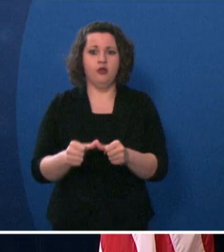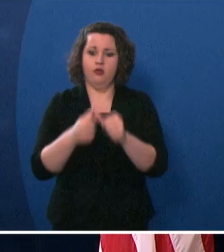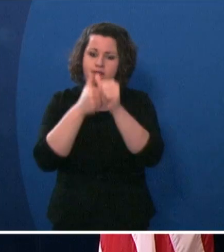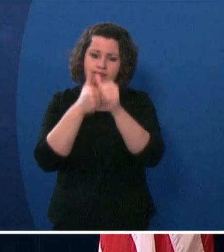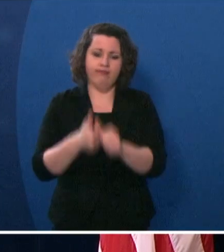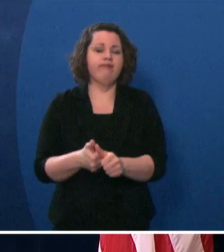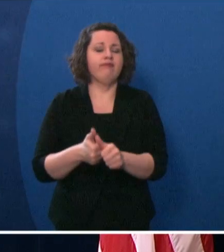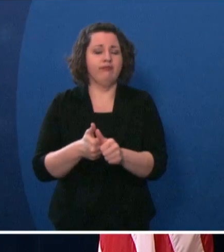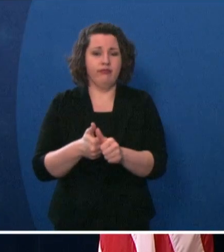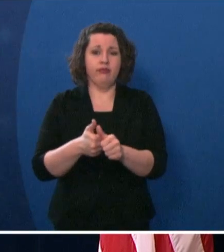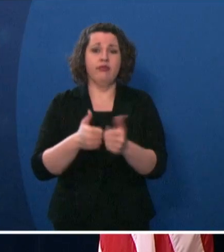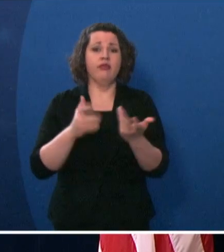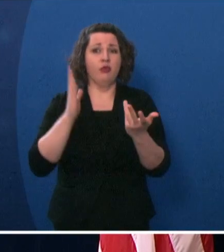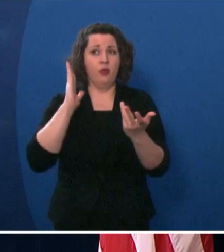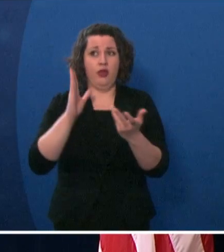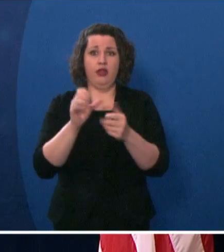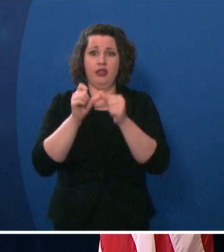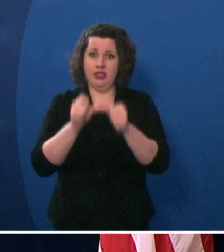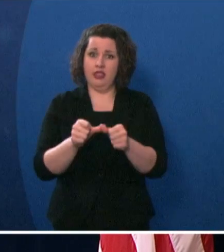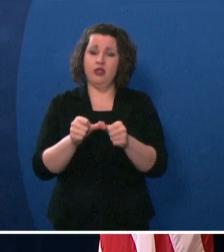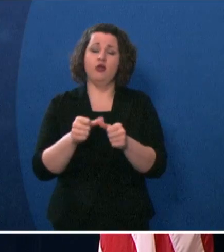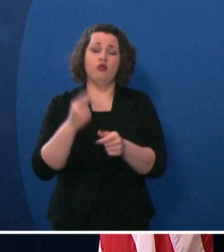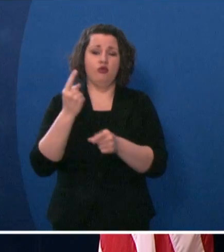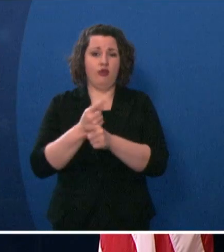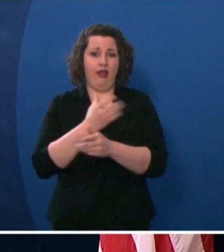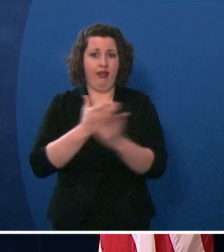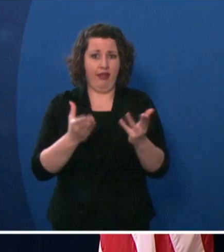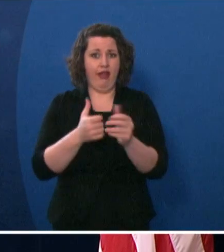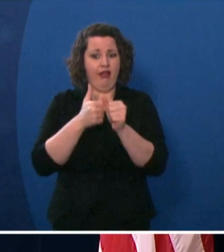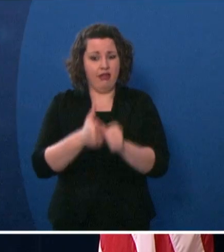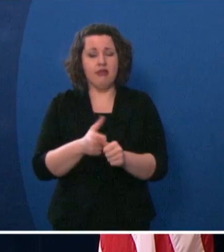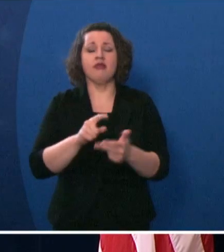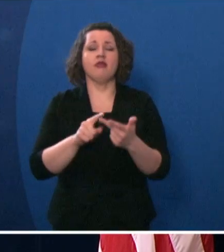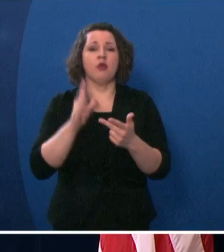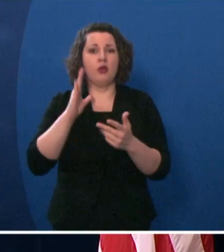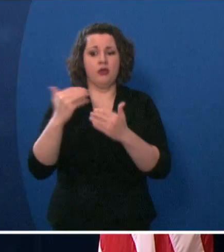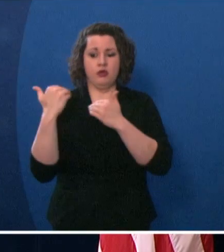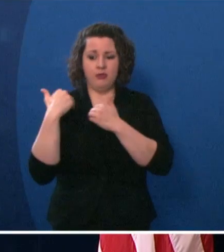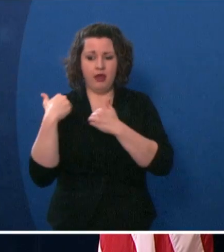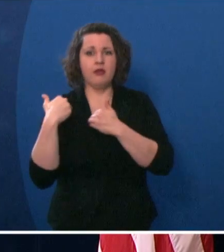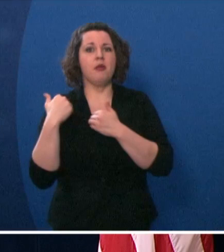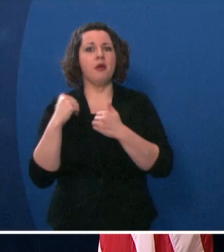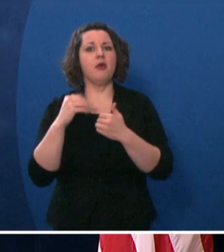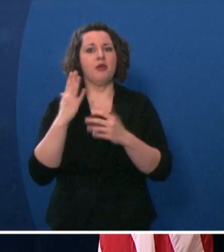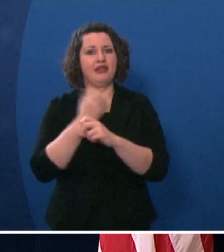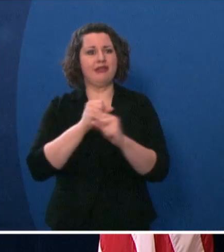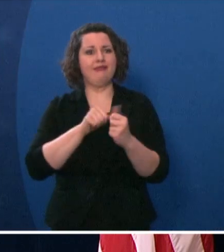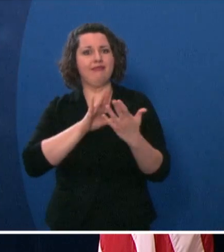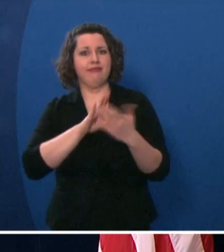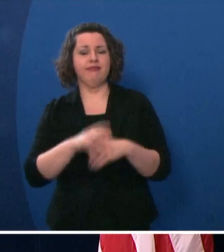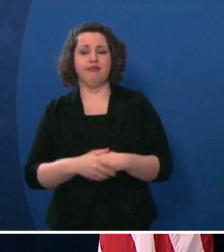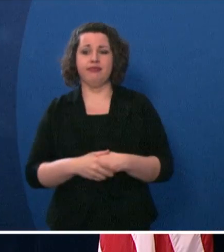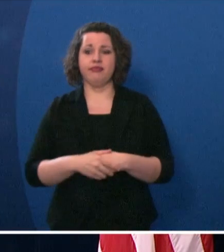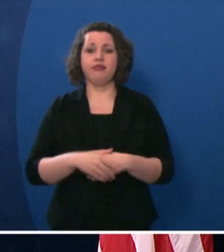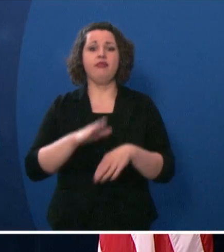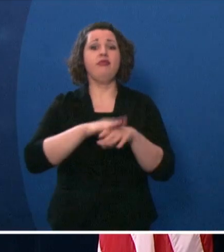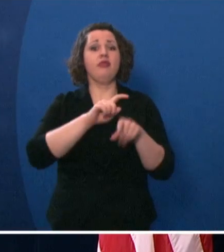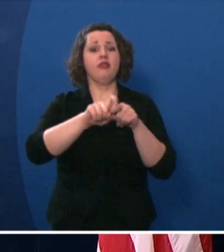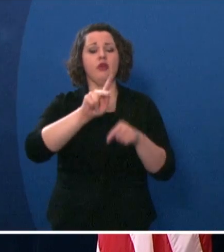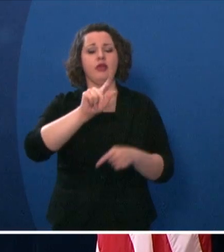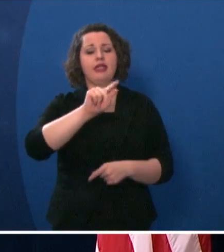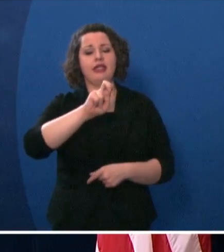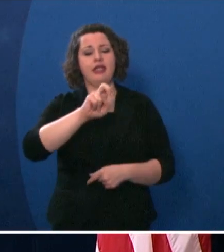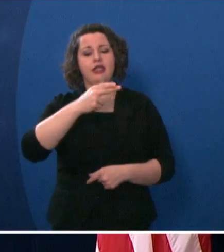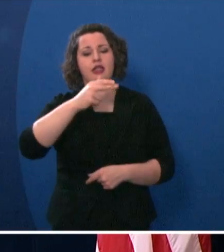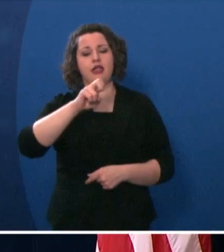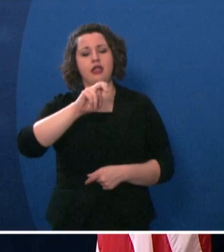do, and we're going to continue to do the right thing. We're going to continue to be responsible, and we're going to continue to open this state back up. Kay Anderson, Radio Iowa.